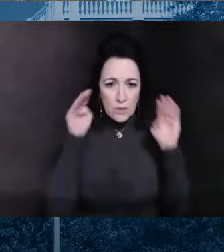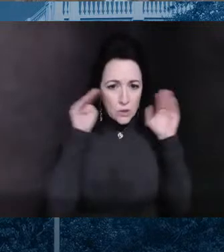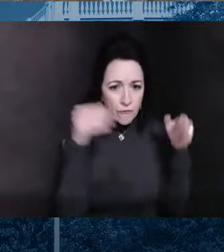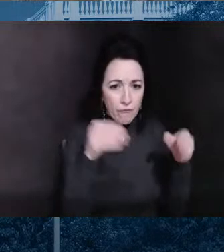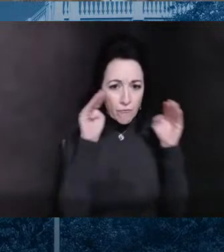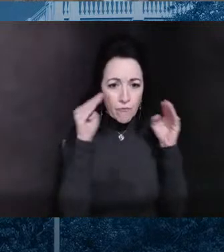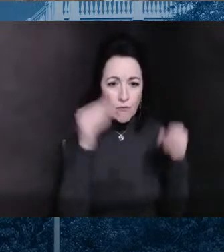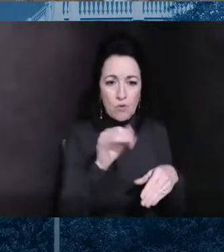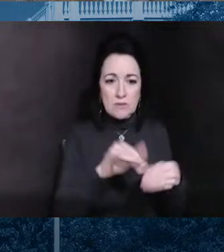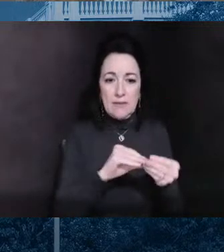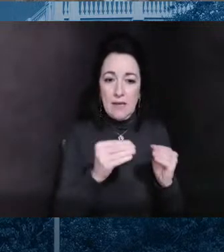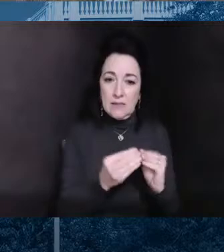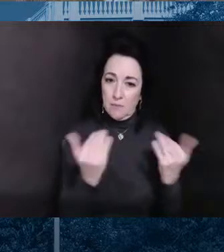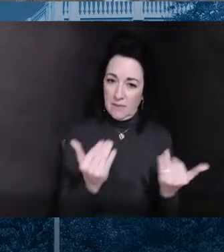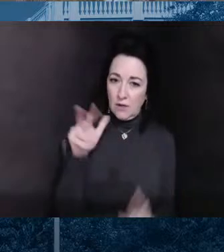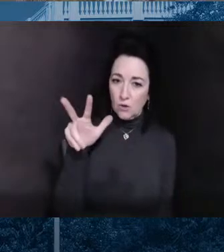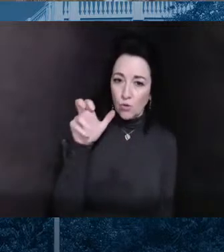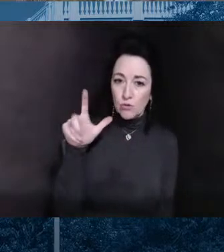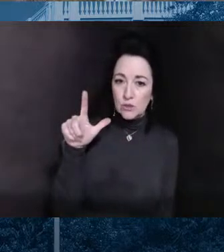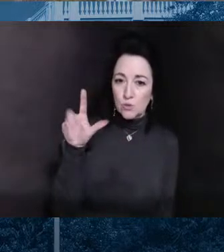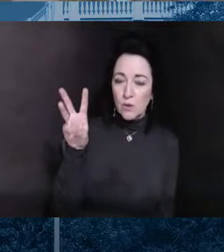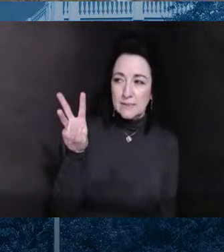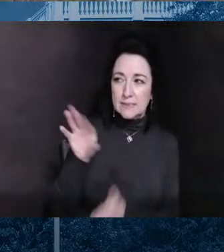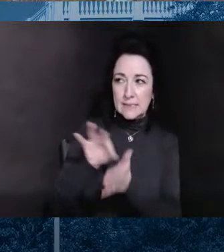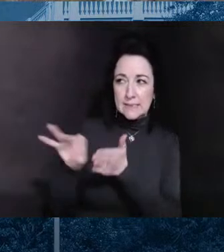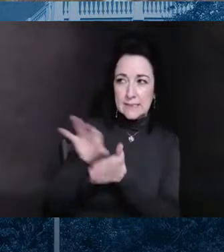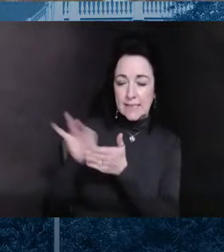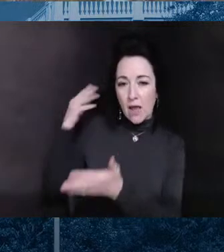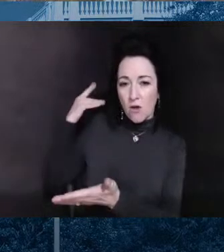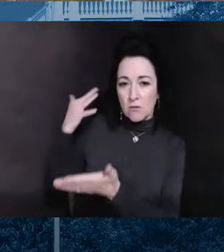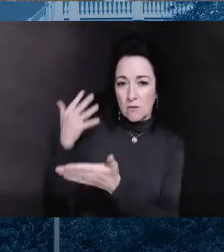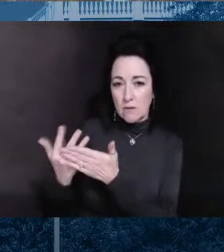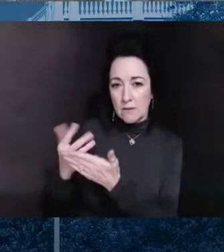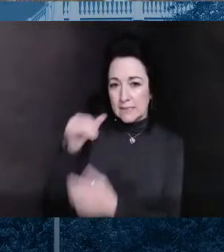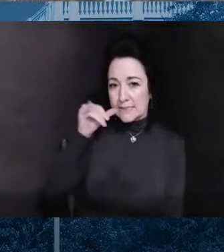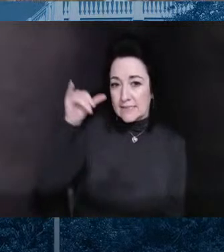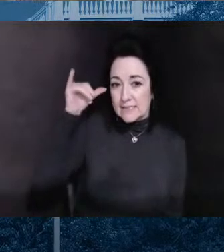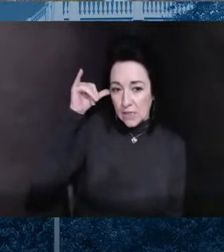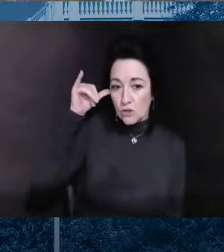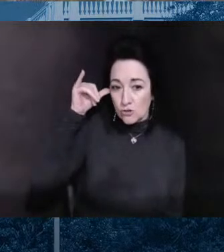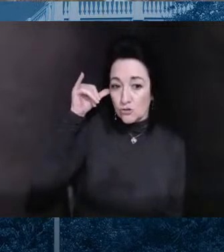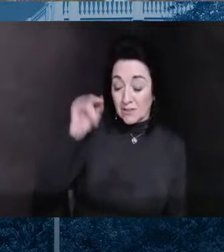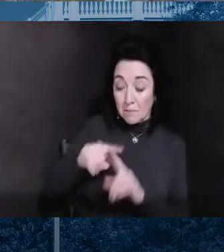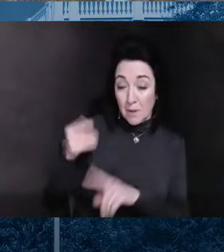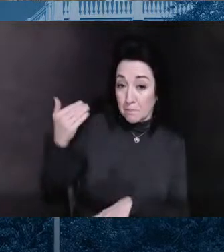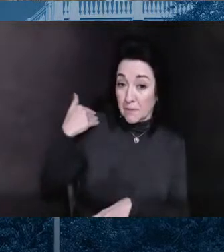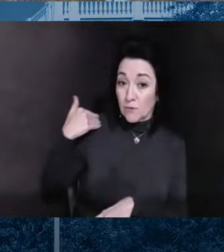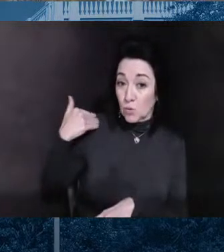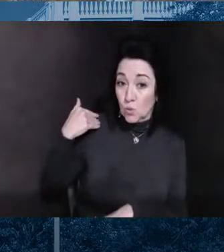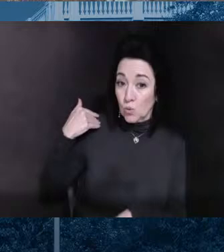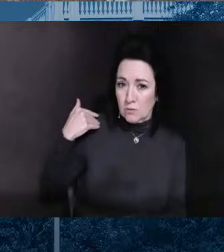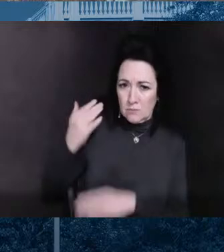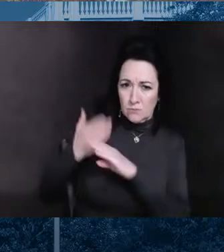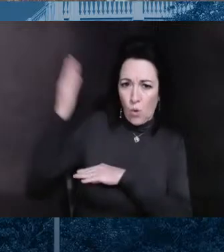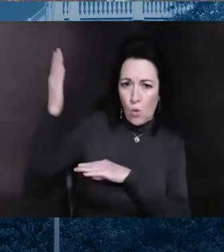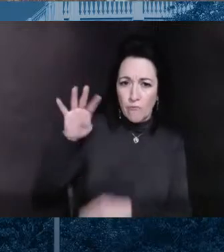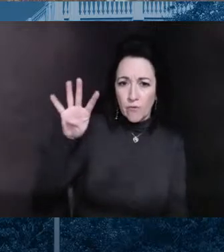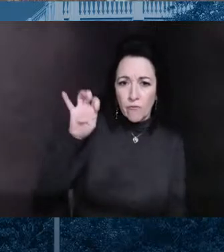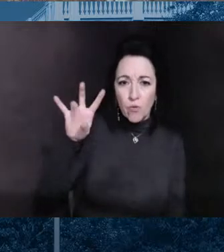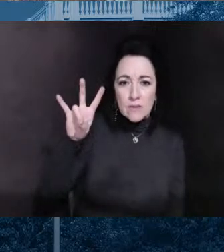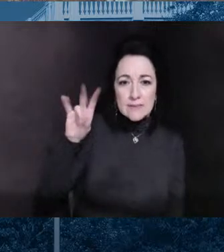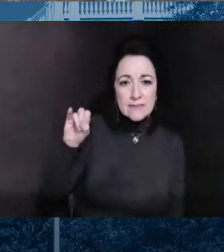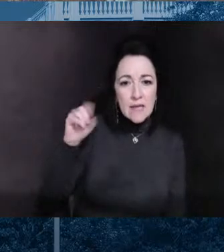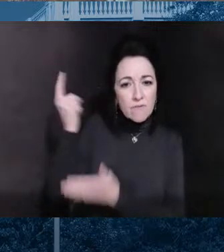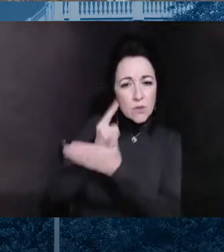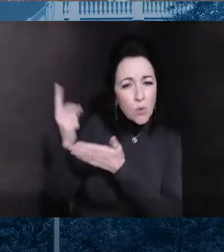326, as of yesterday, was up over 470 just a couple weeks ago. So